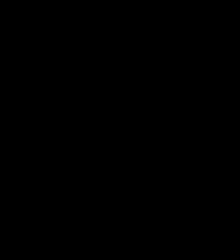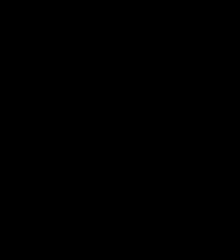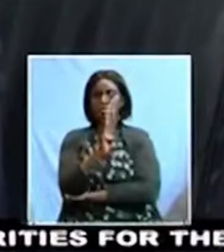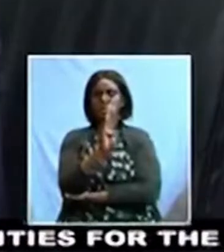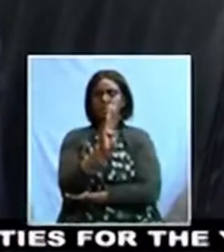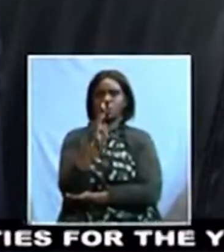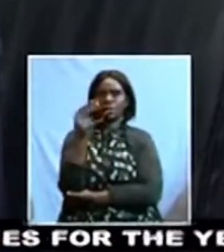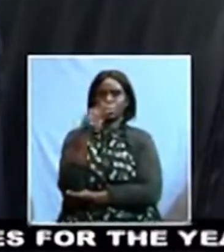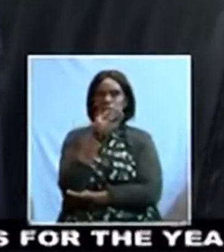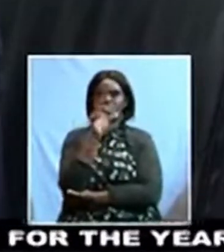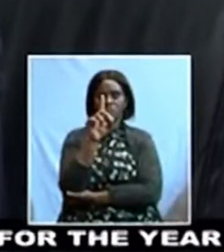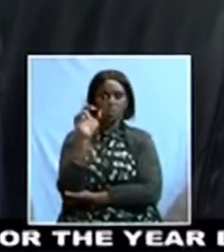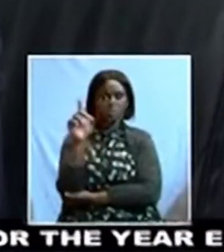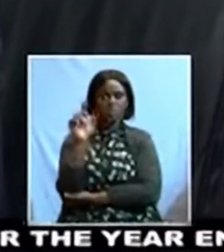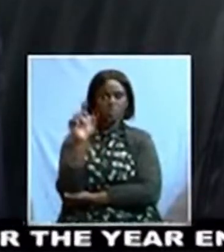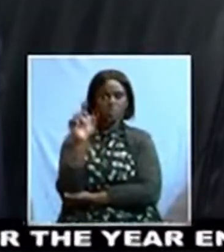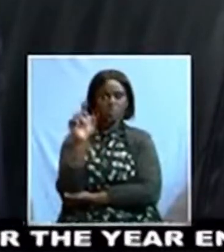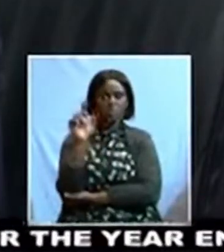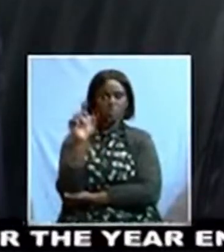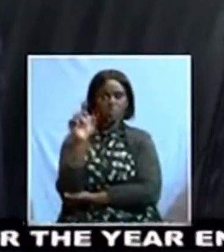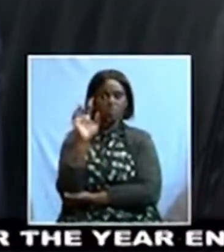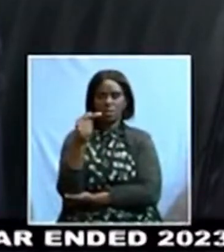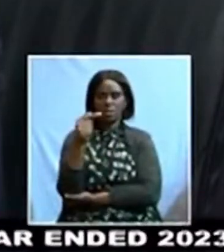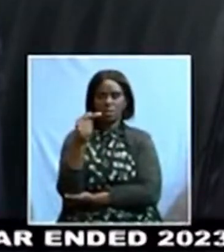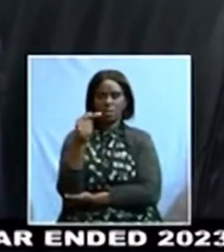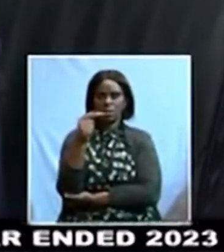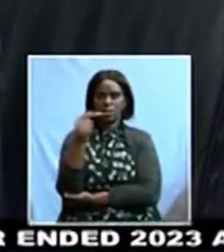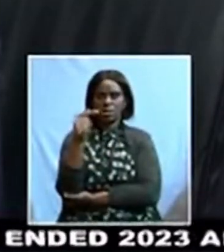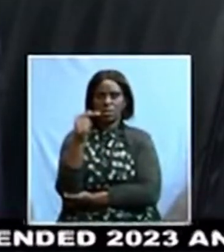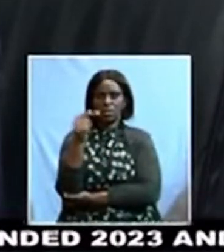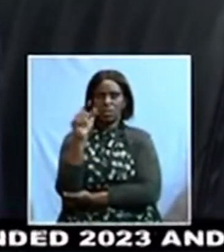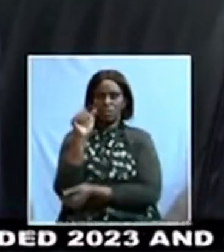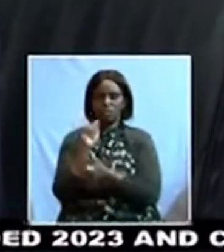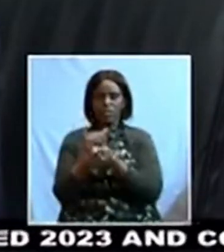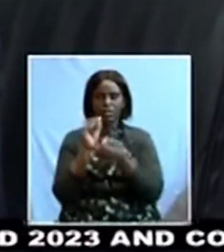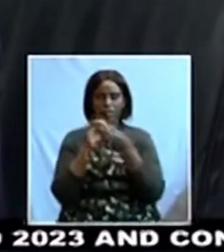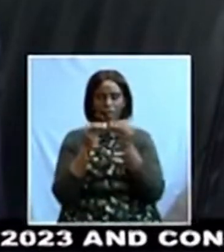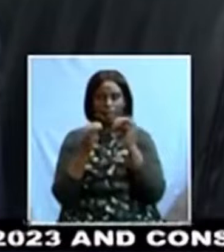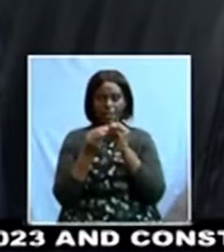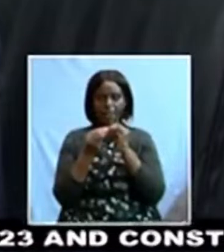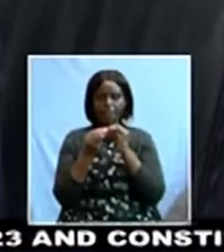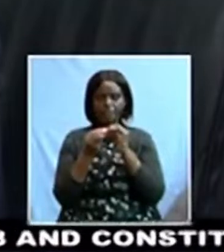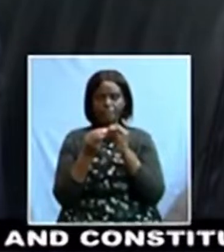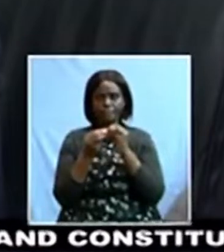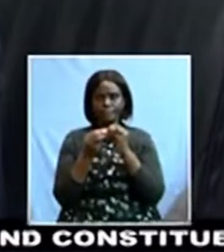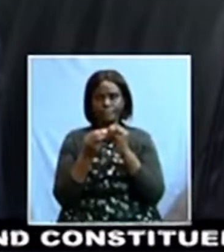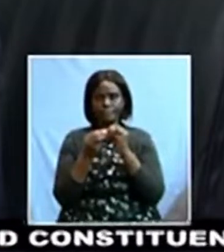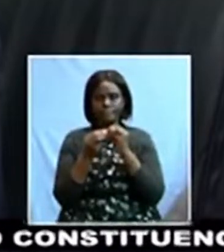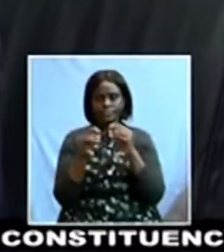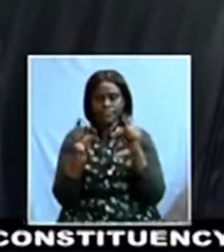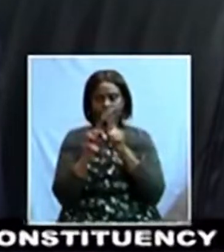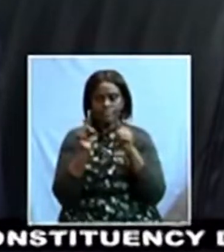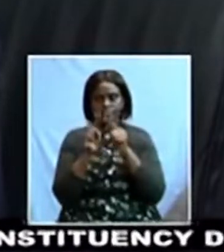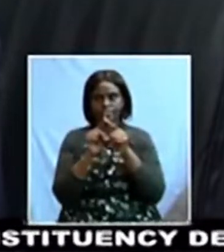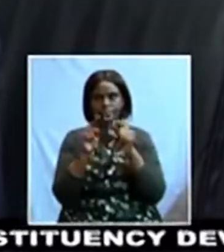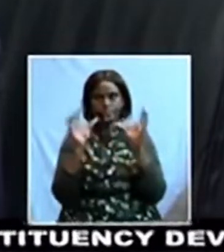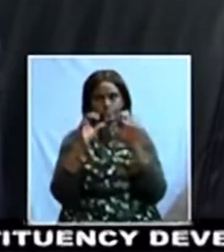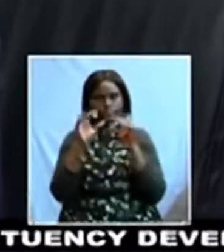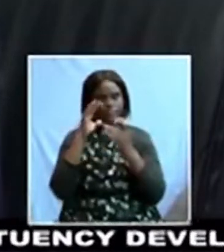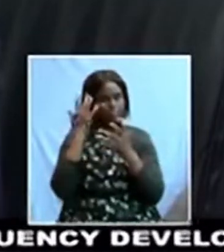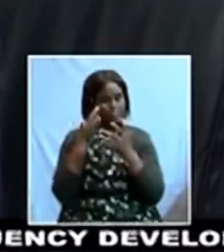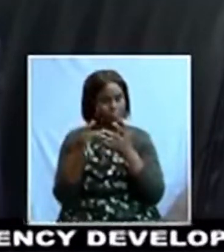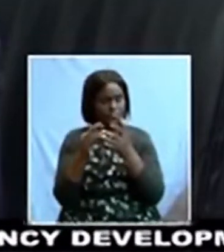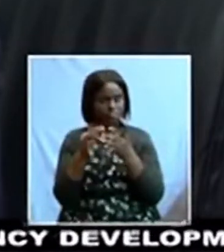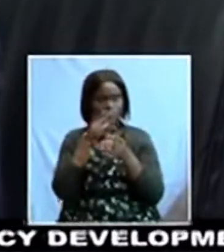TBHDD 4G with a serial number. It was also the council